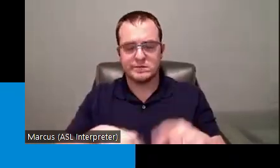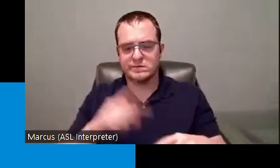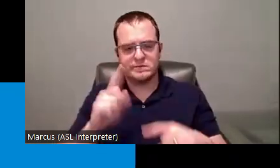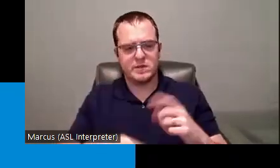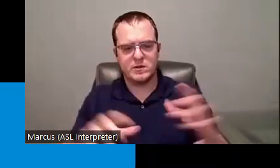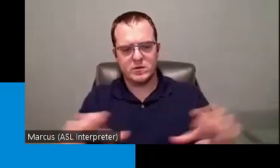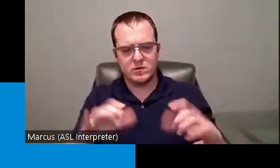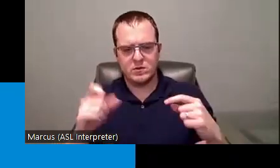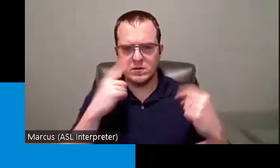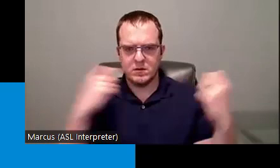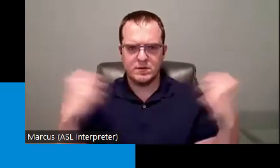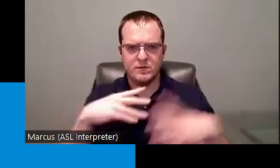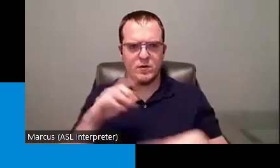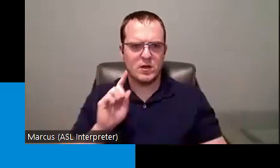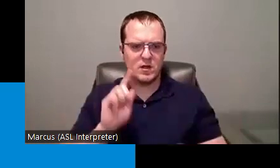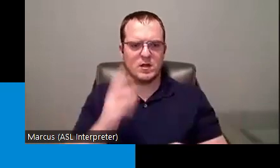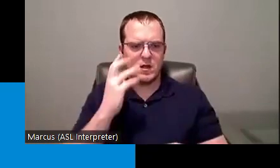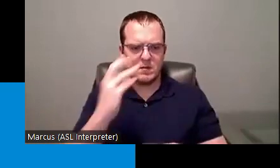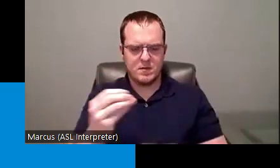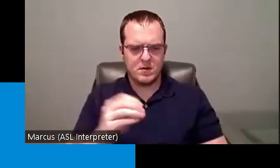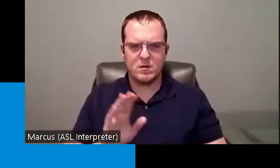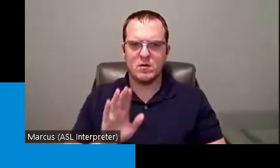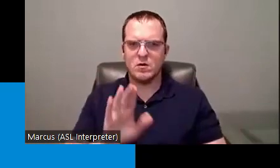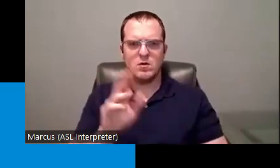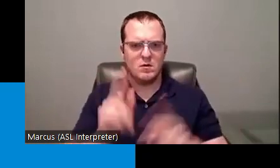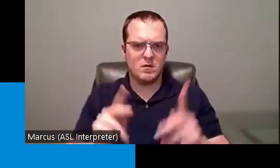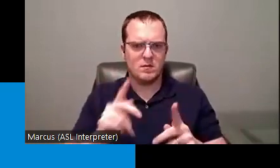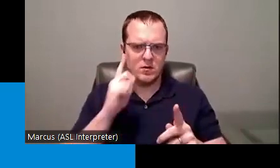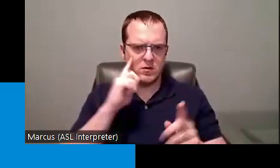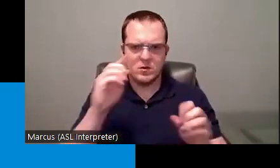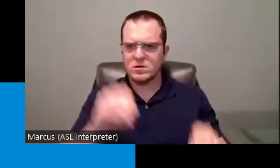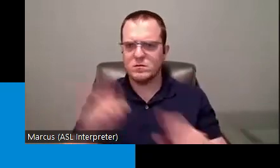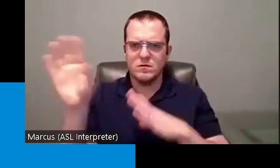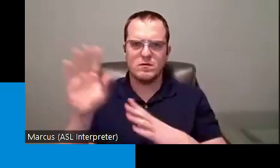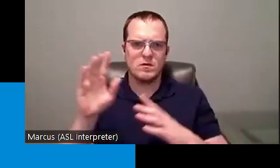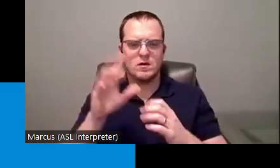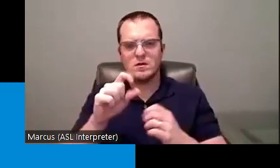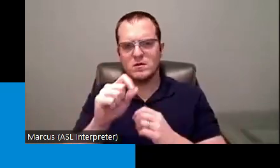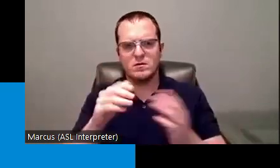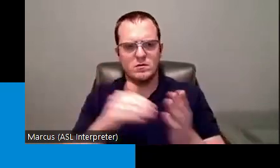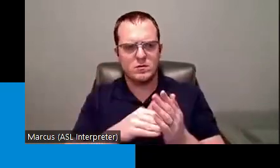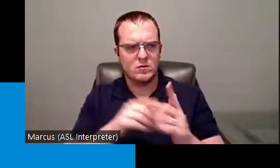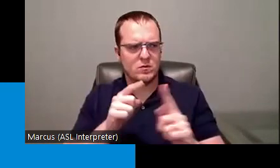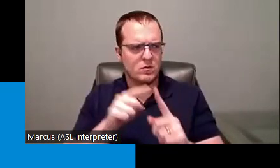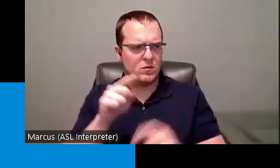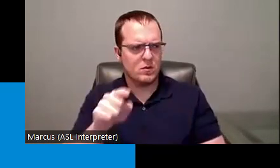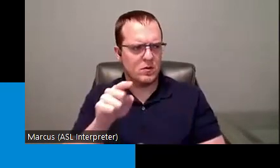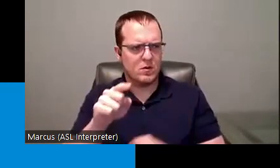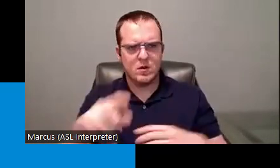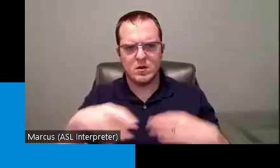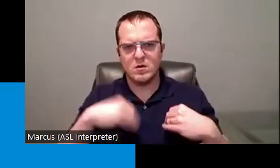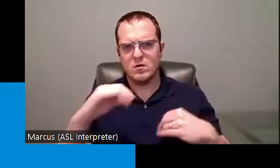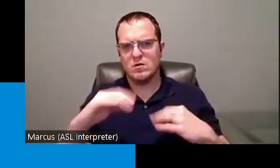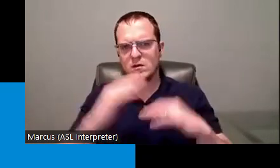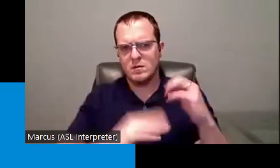you're afraid to come out. Her people just moved her out and are suing the owner of the building,